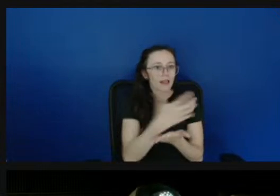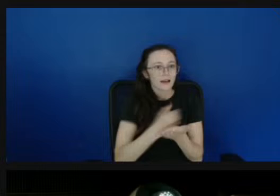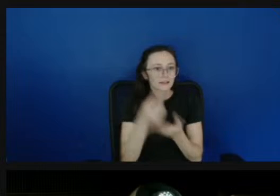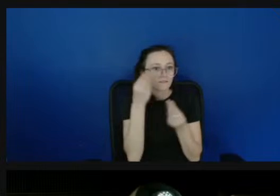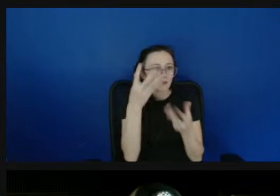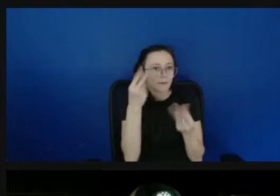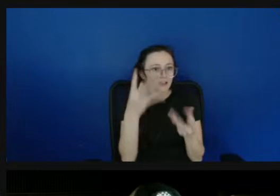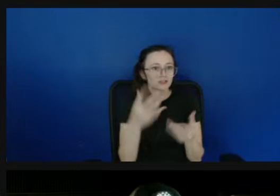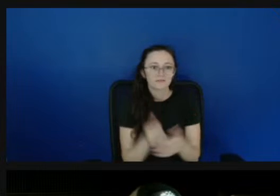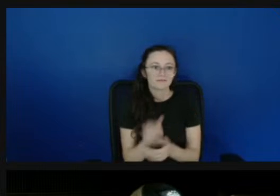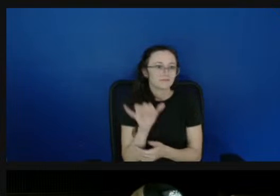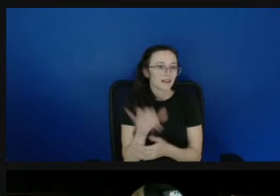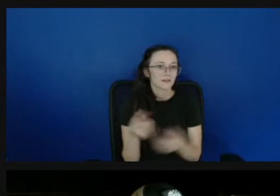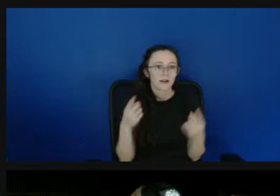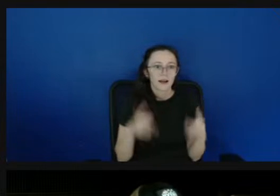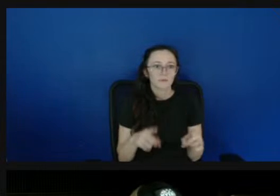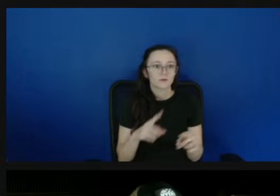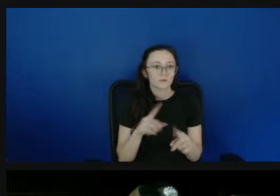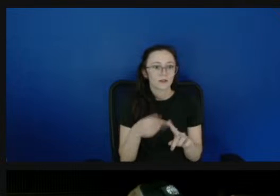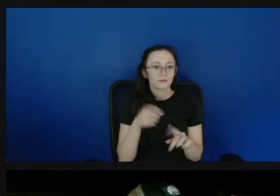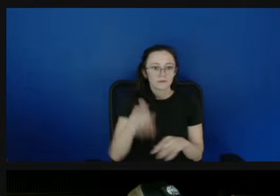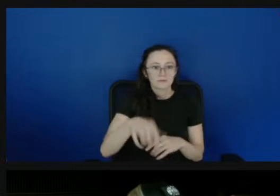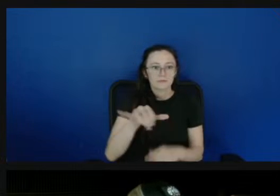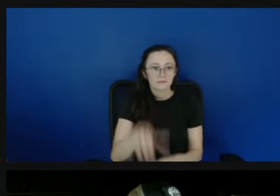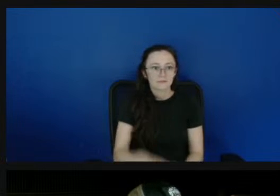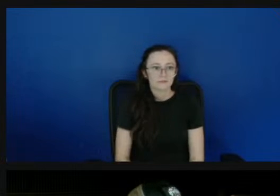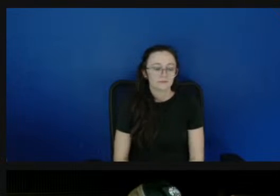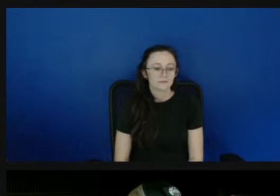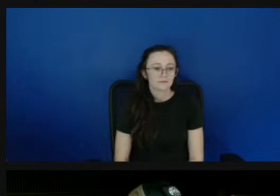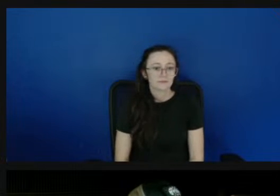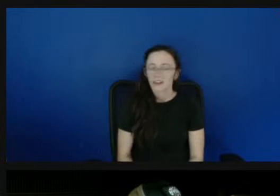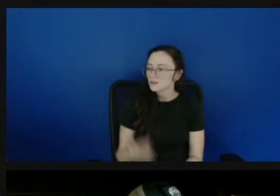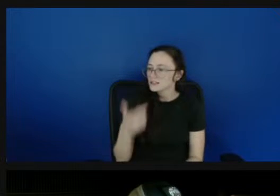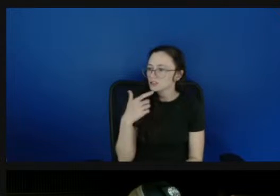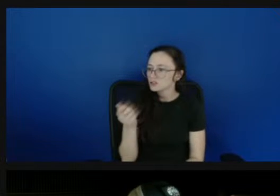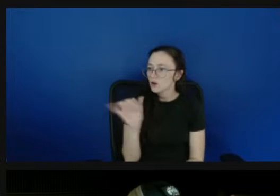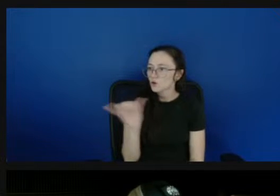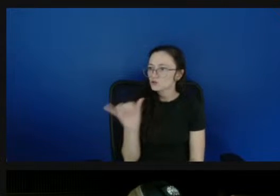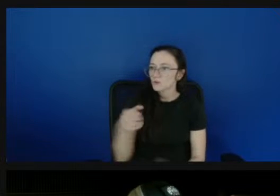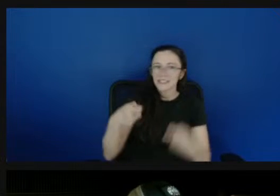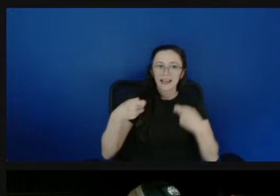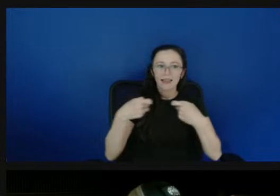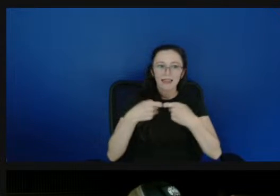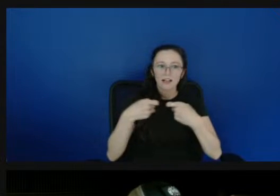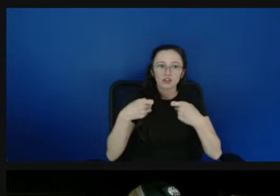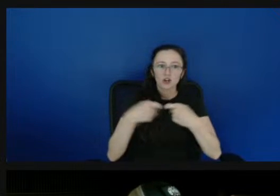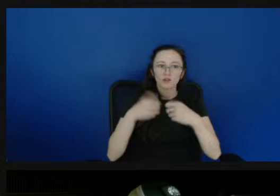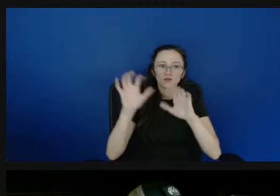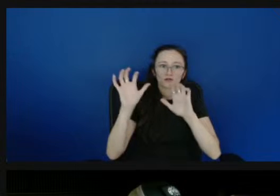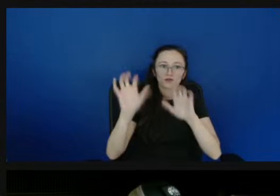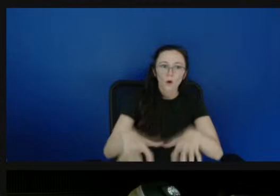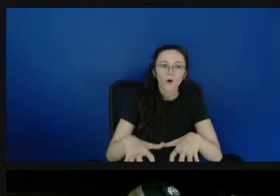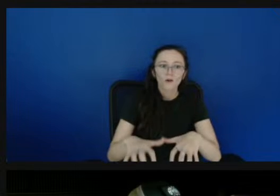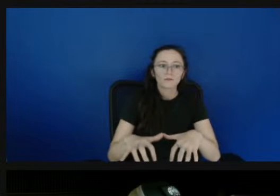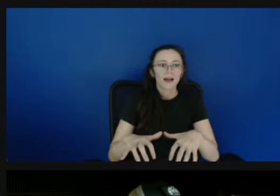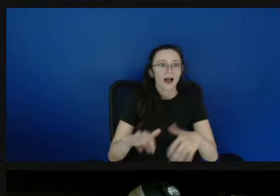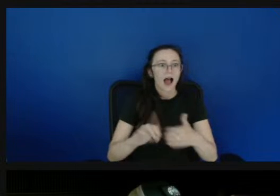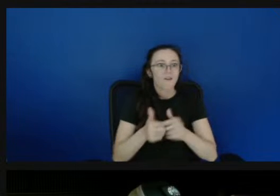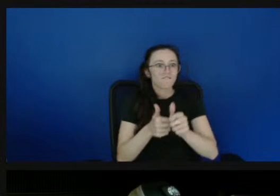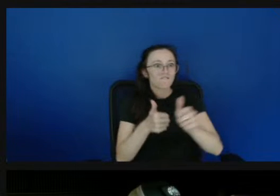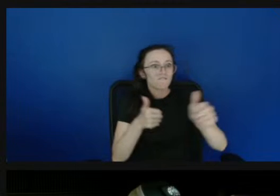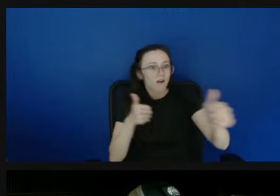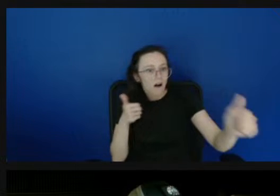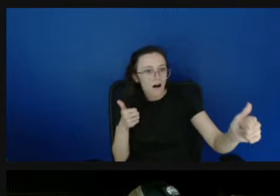familiar too. Right. The interesting thing was also the electrical storms, the extent of them and how far they reached. That was